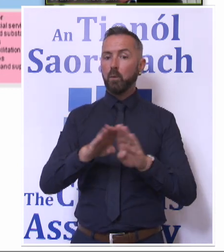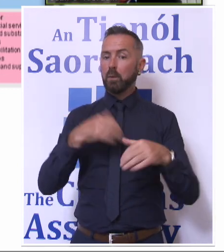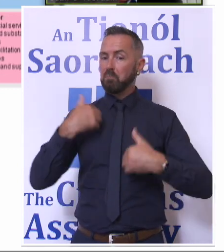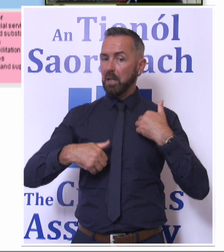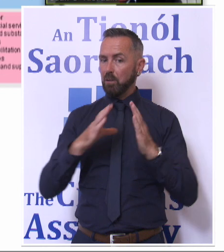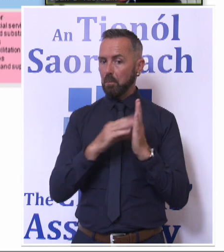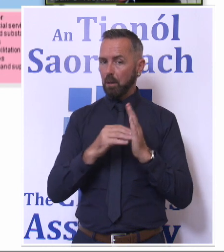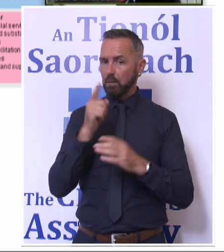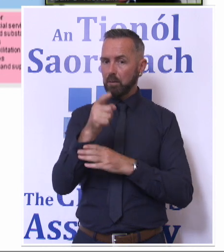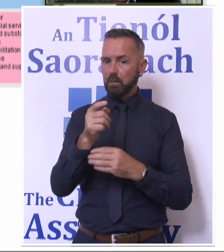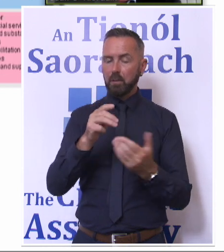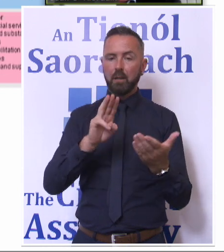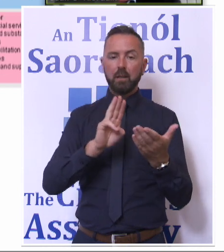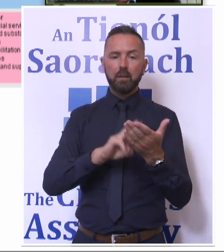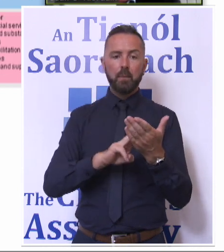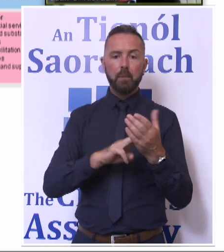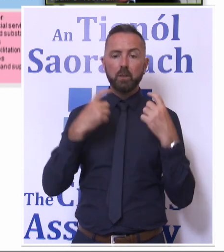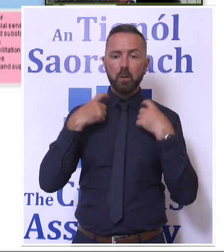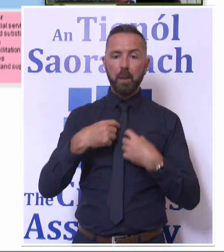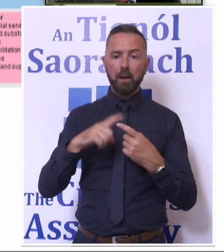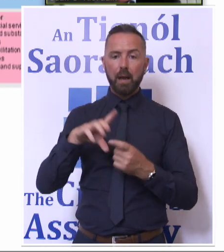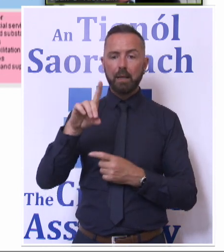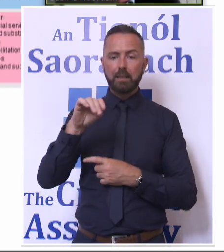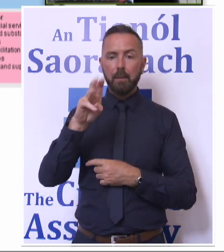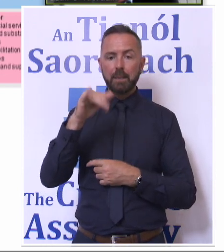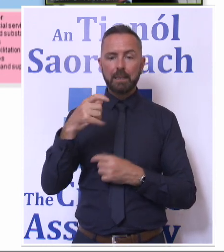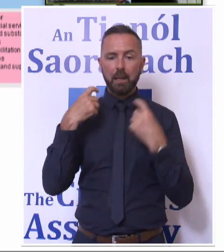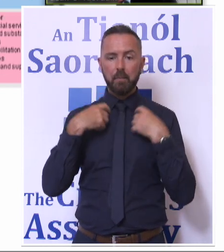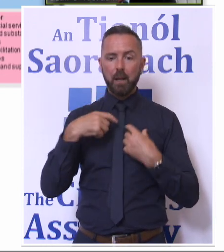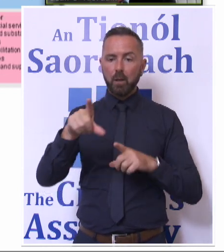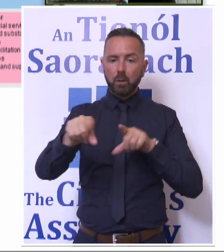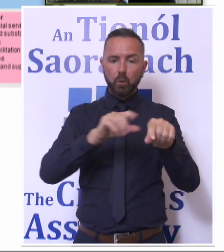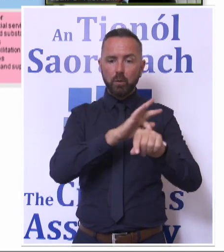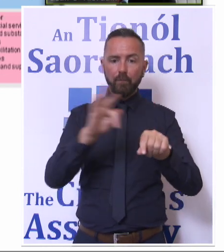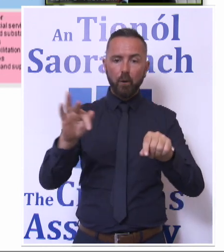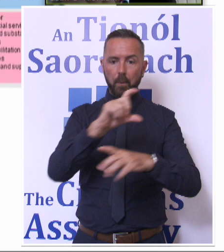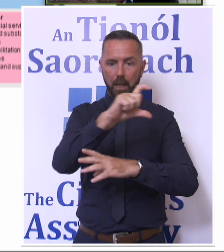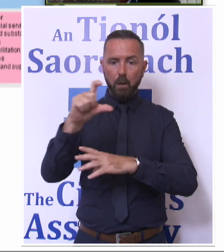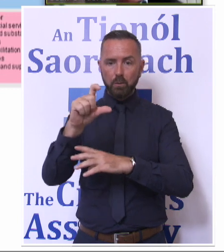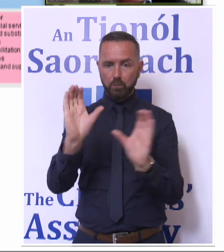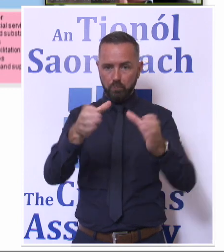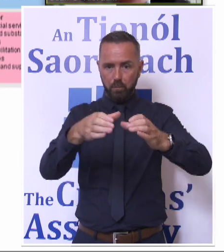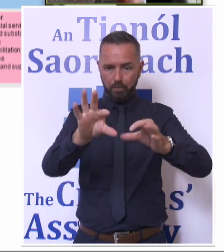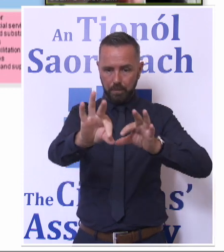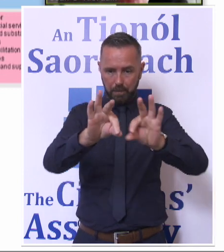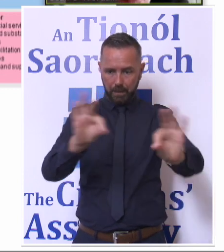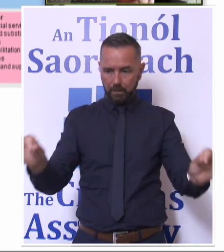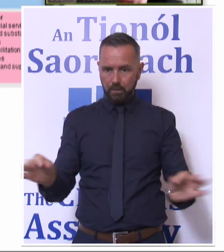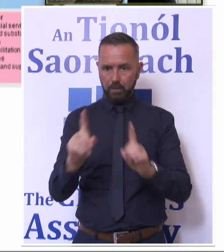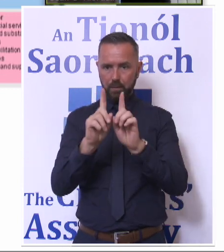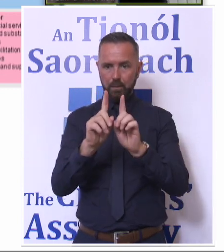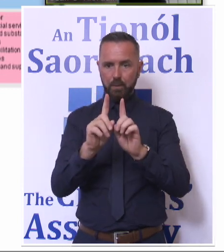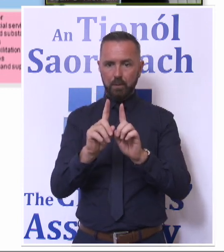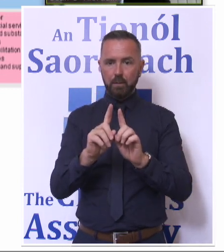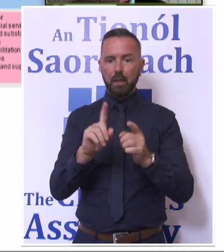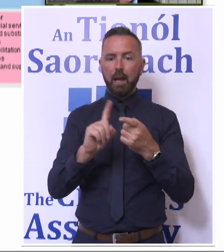The members, the mayor and the deputy mayors are chosen from among the body of the elected councillors. And again, there's a similar regional structure